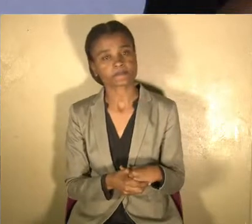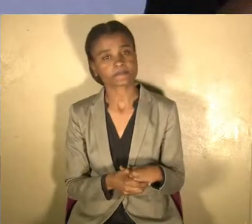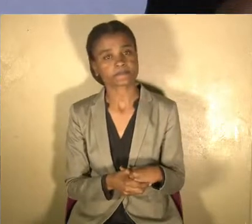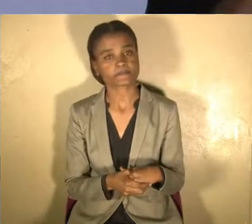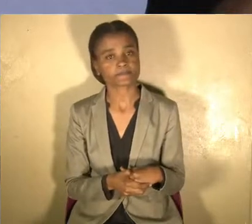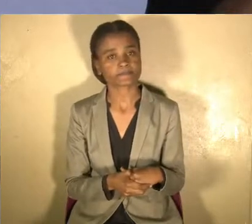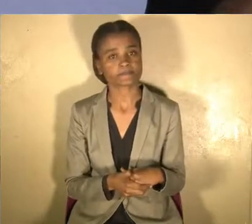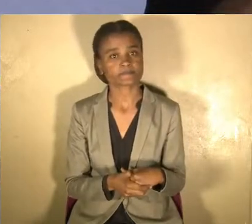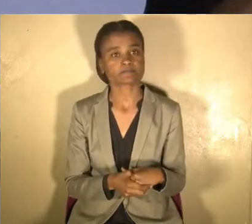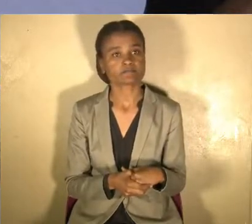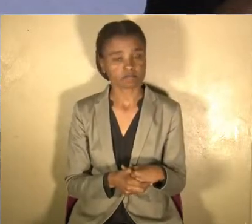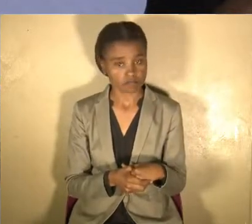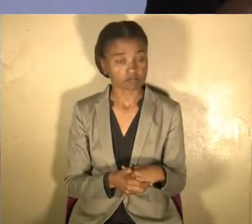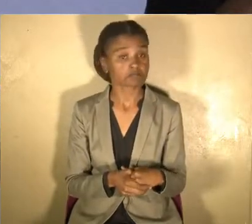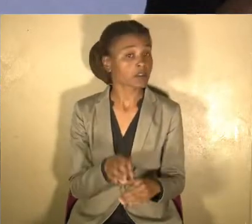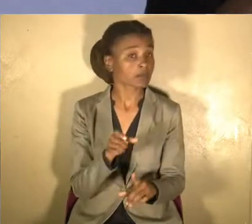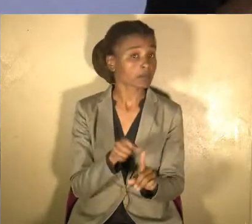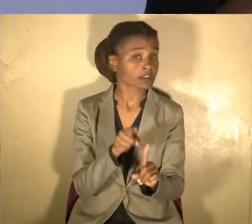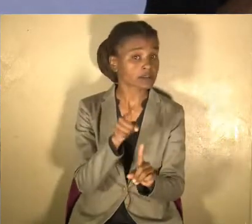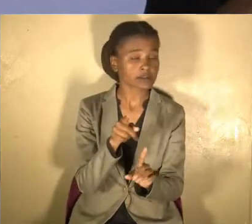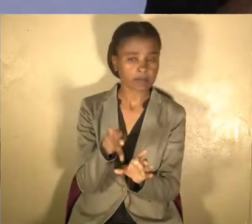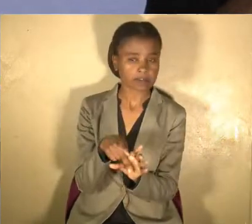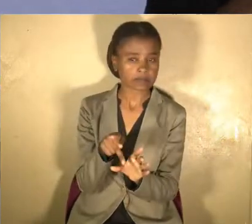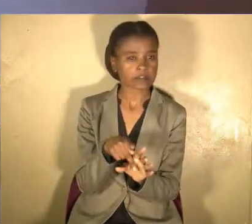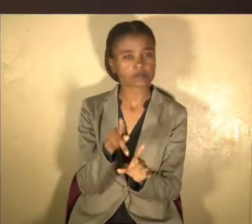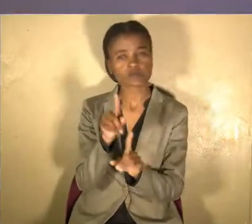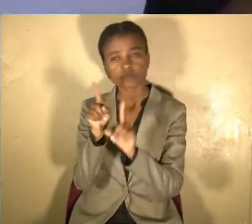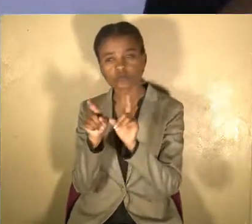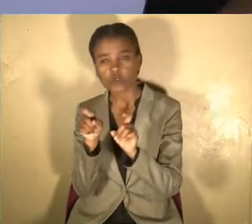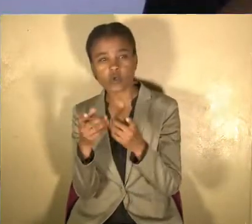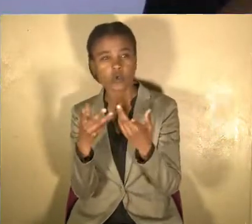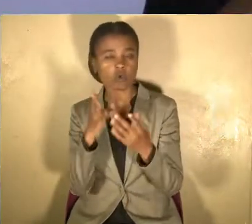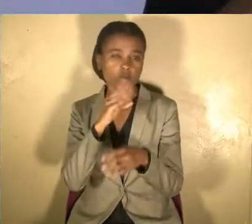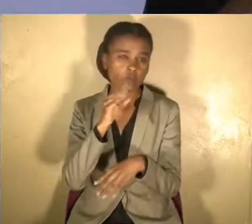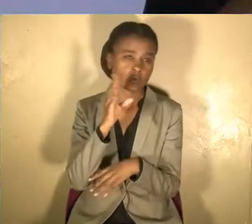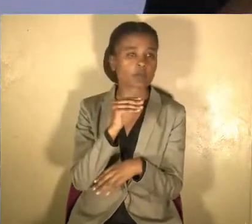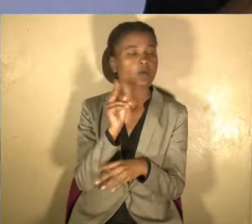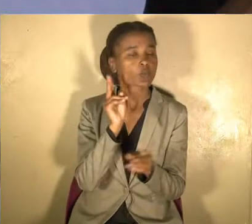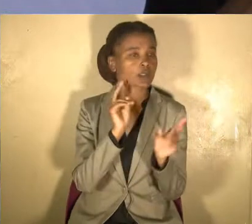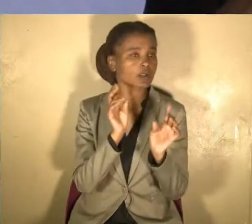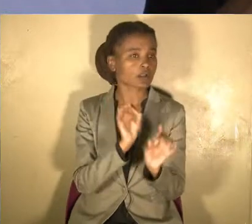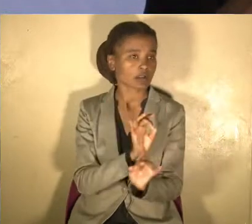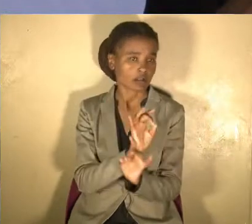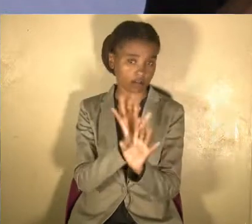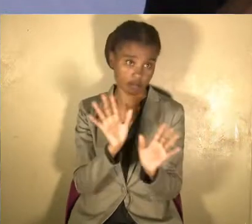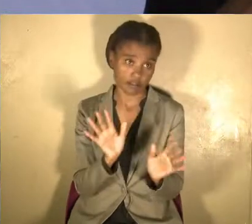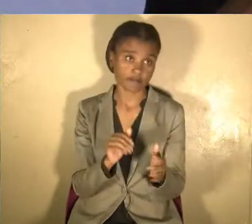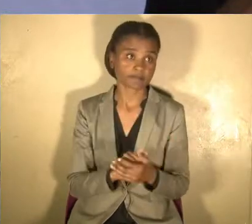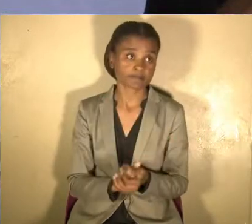was participating was saying. And we hope that